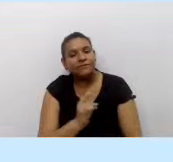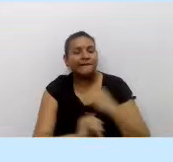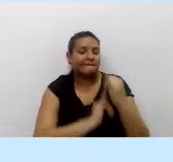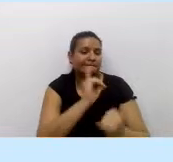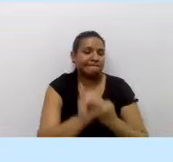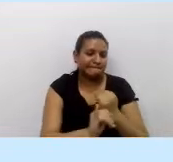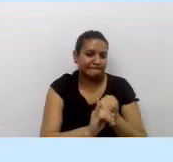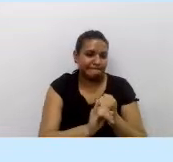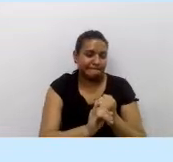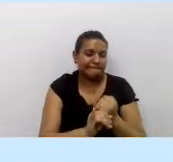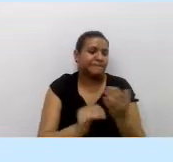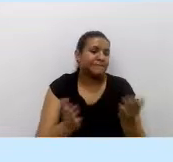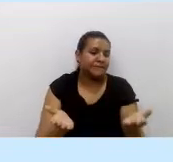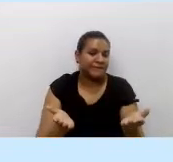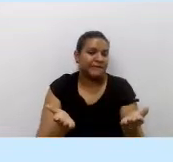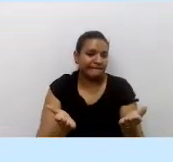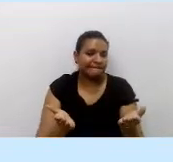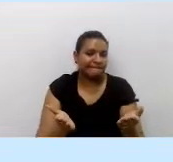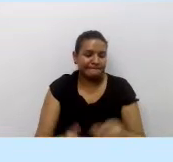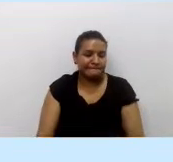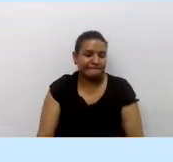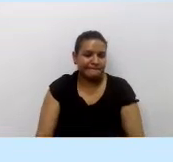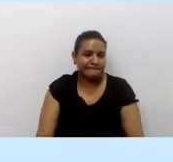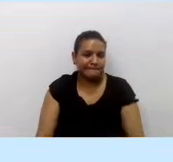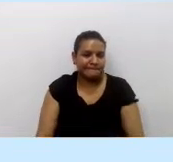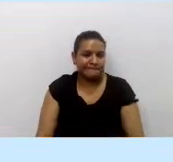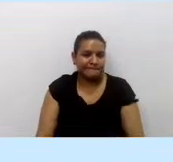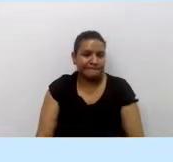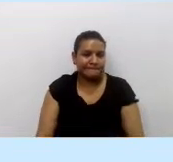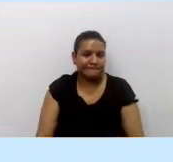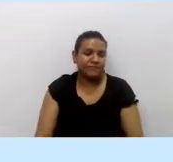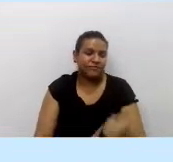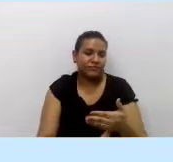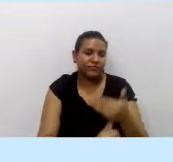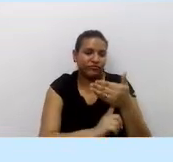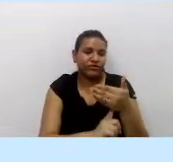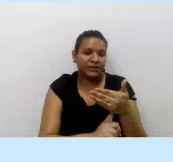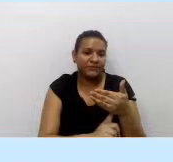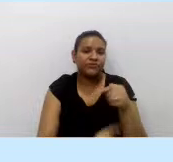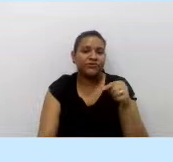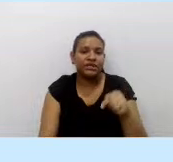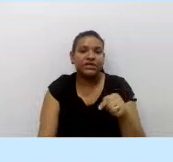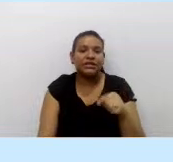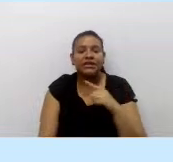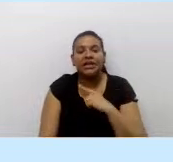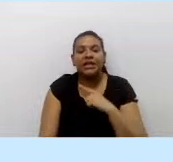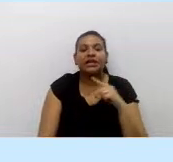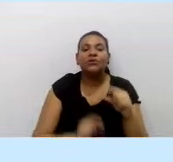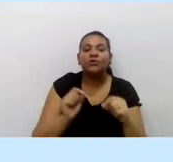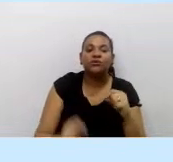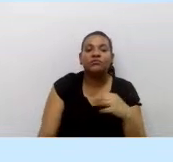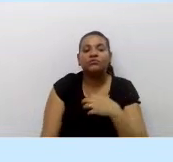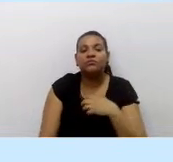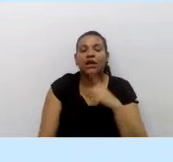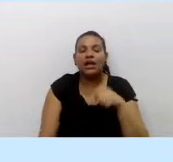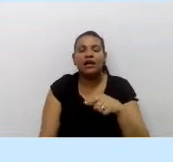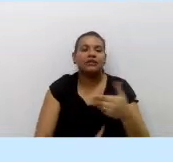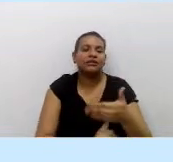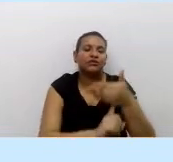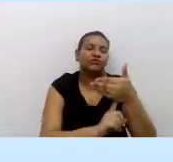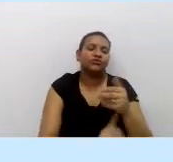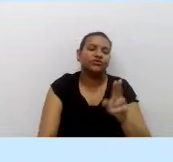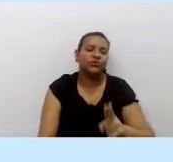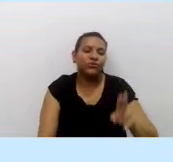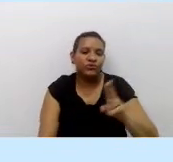online, how could technology help you with this? Is there a way that the students could use technology like audio recording or